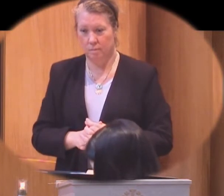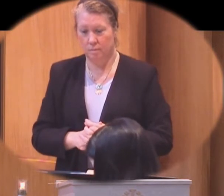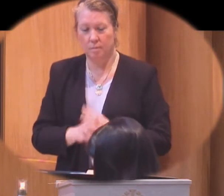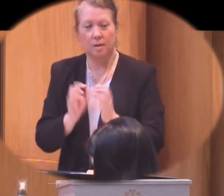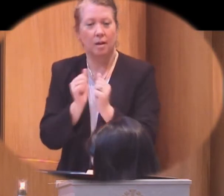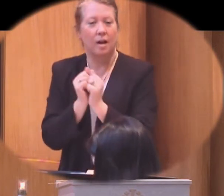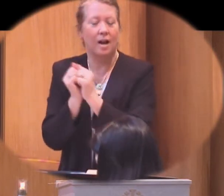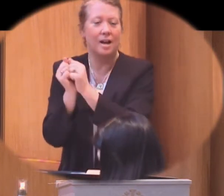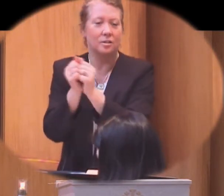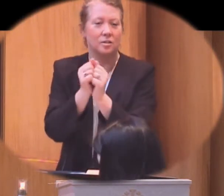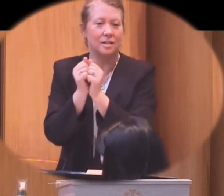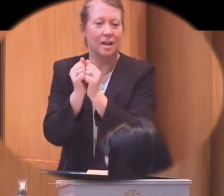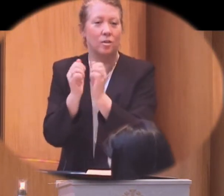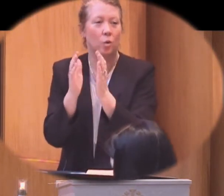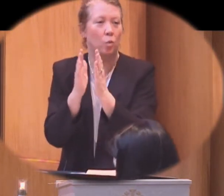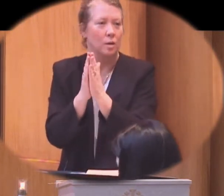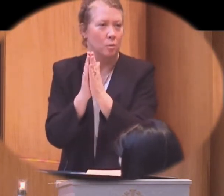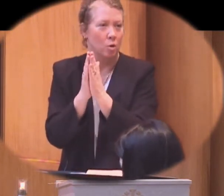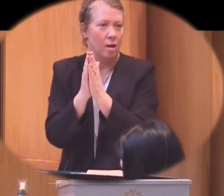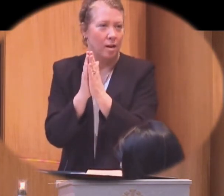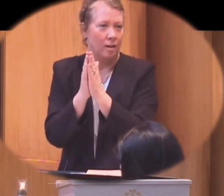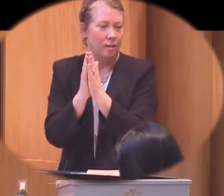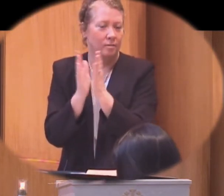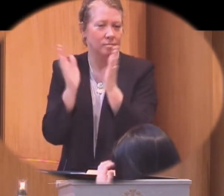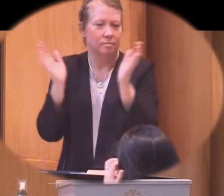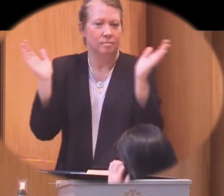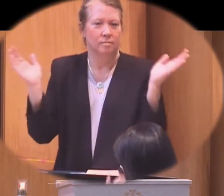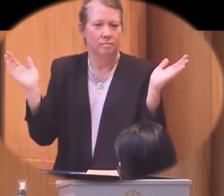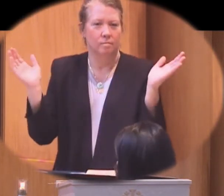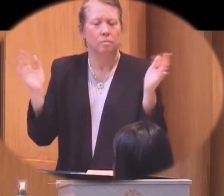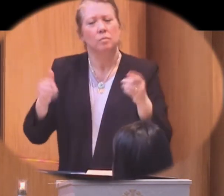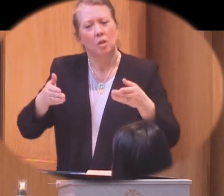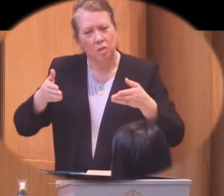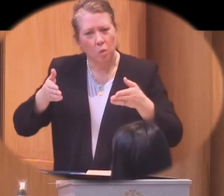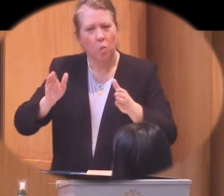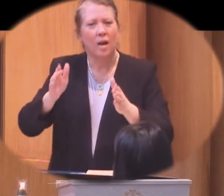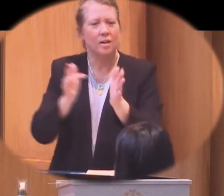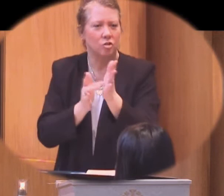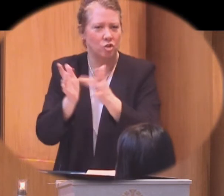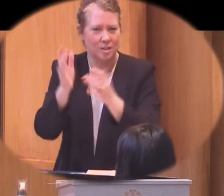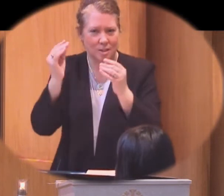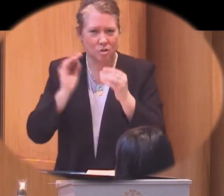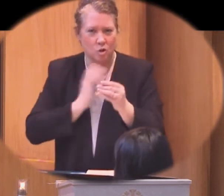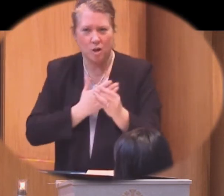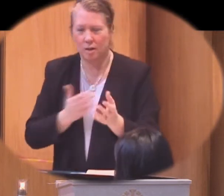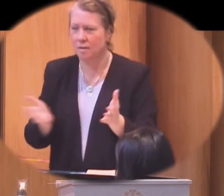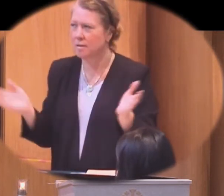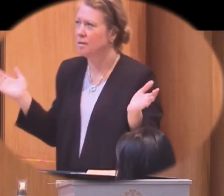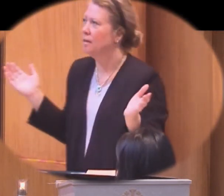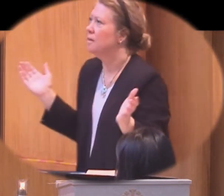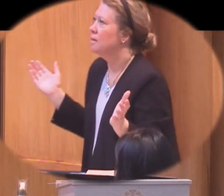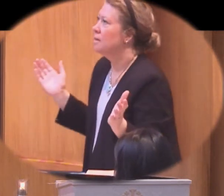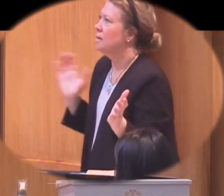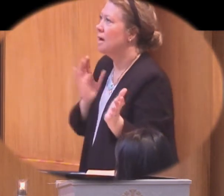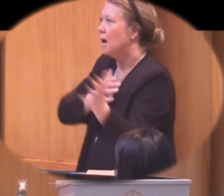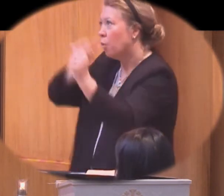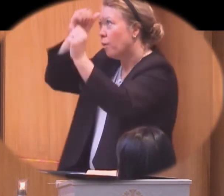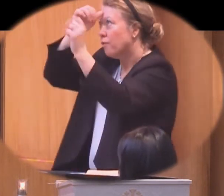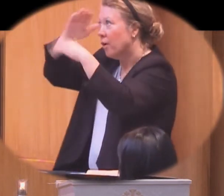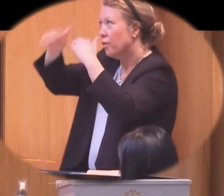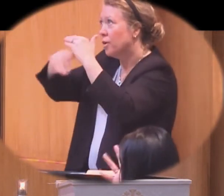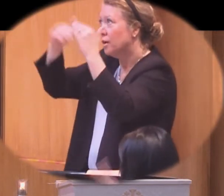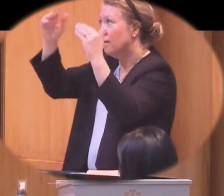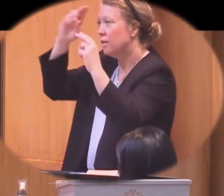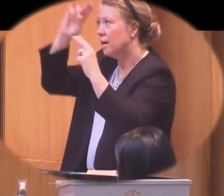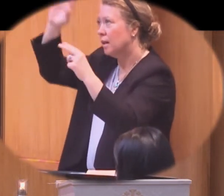Together we offer the prayer to the Father that his Son taught us. Our Father, who art